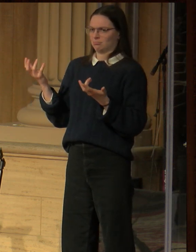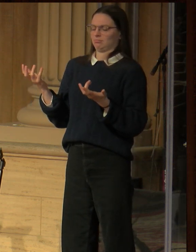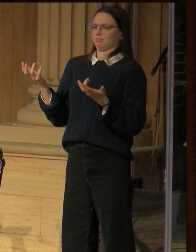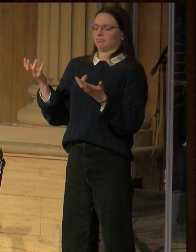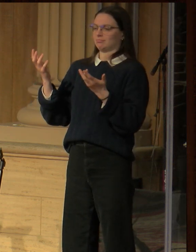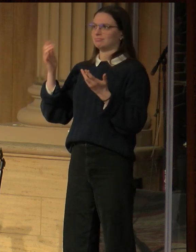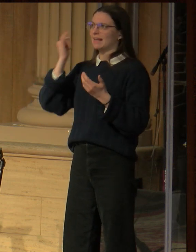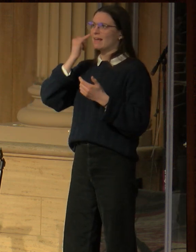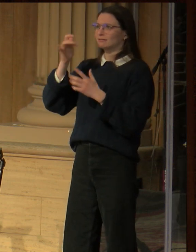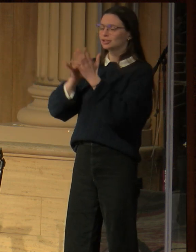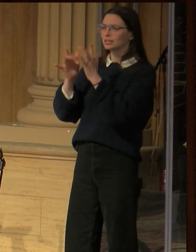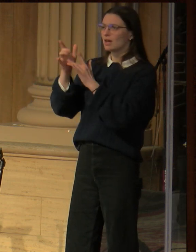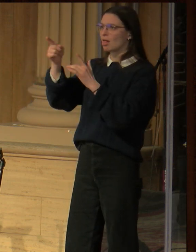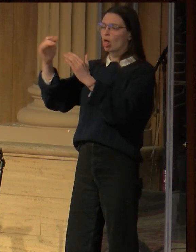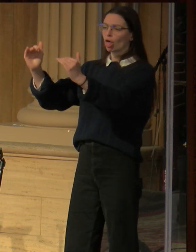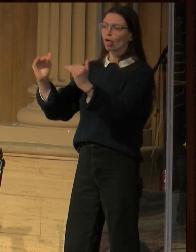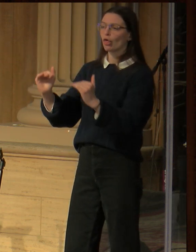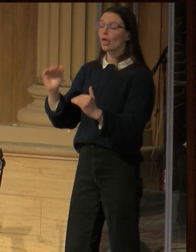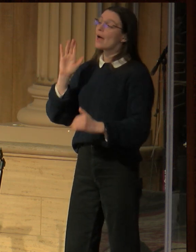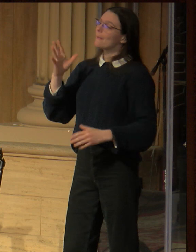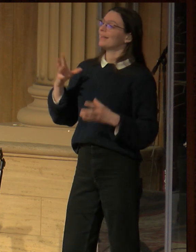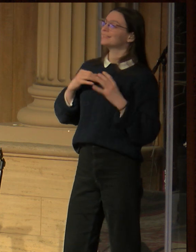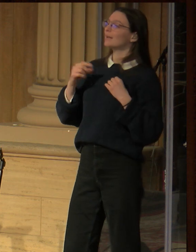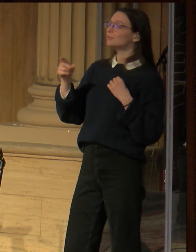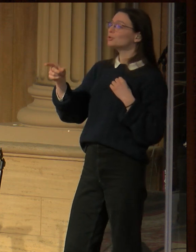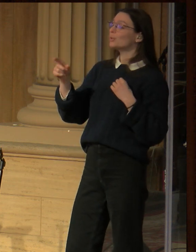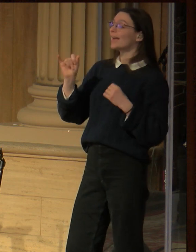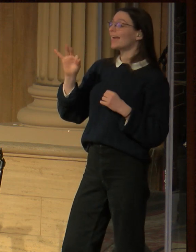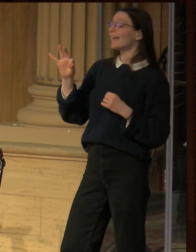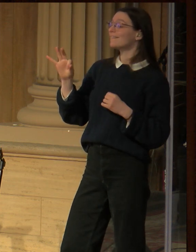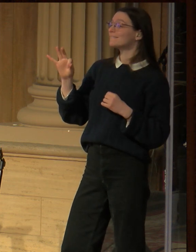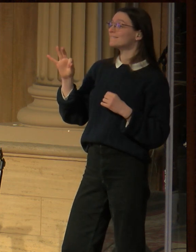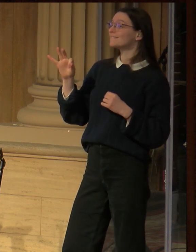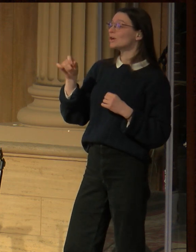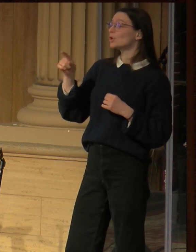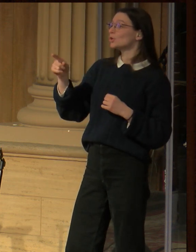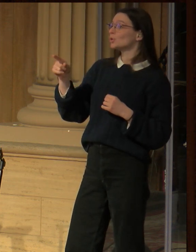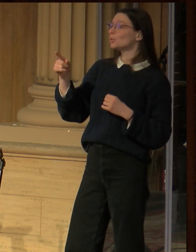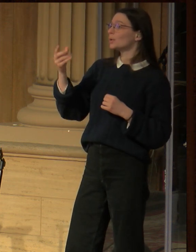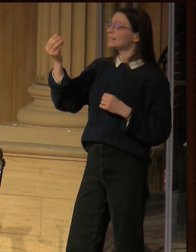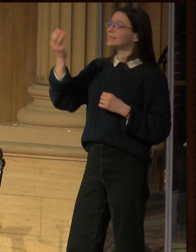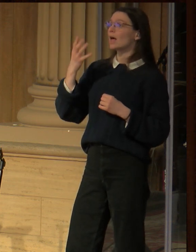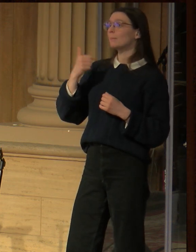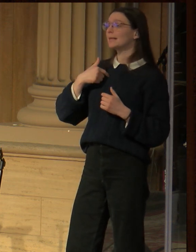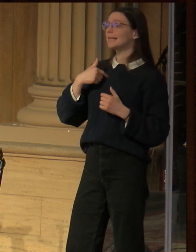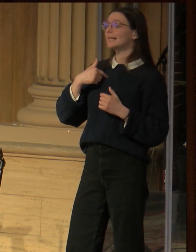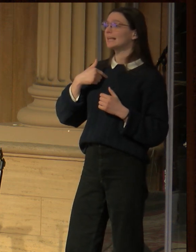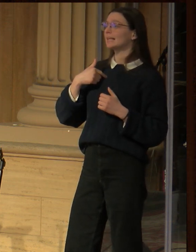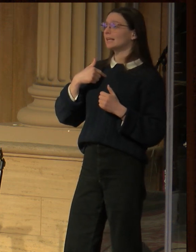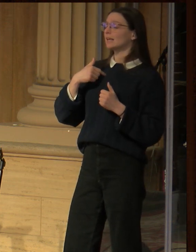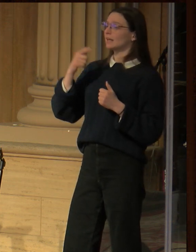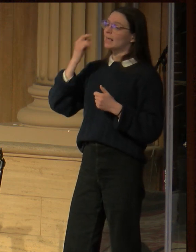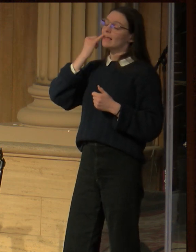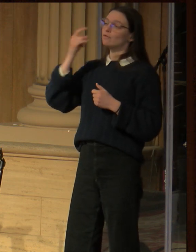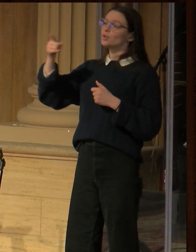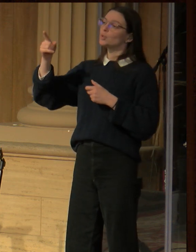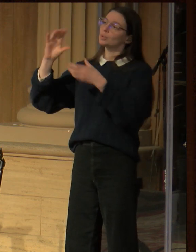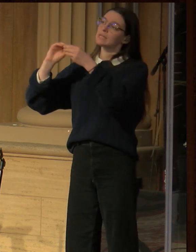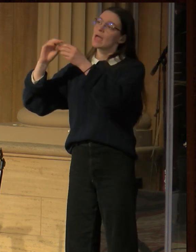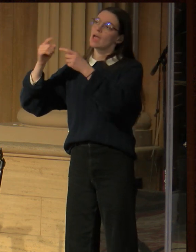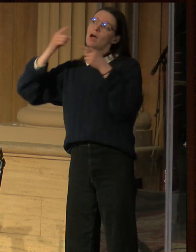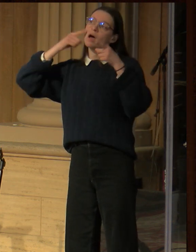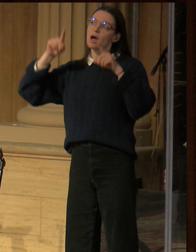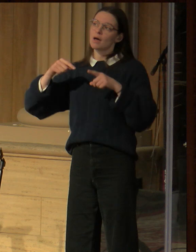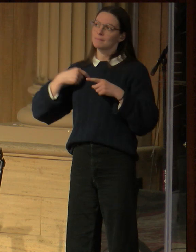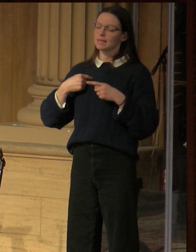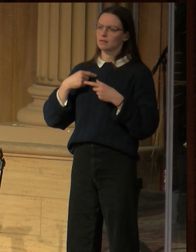we'll accept and follow and believe in Jesus if he tells us to do the things we want him to, those are all different